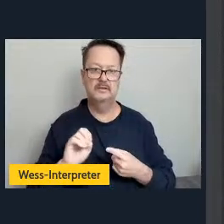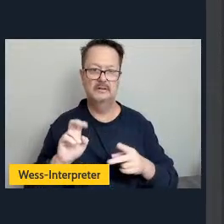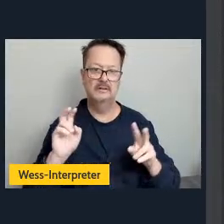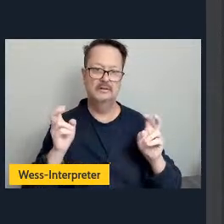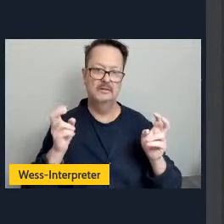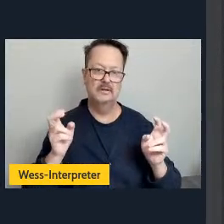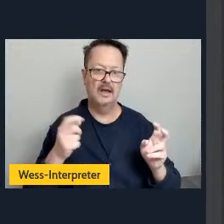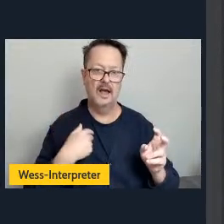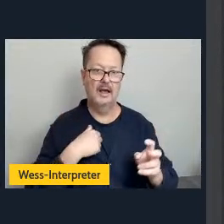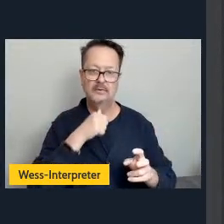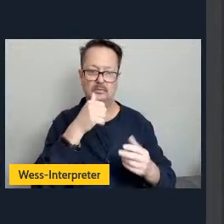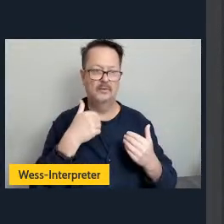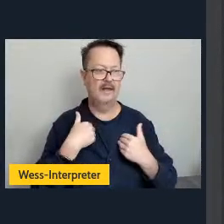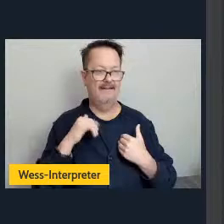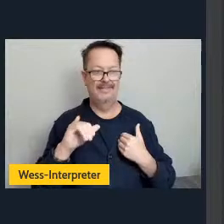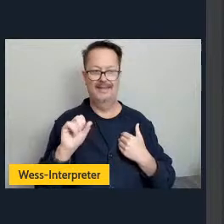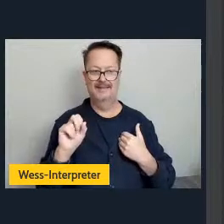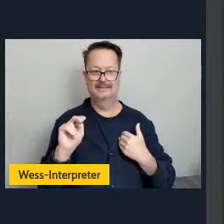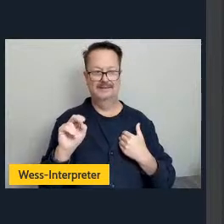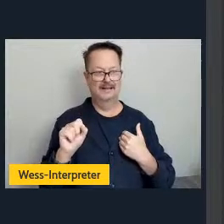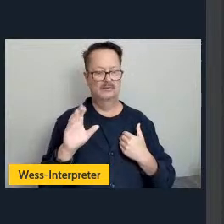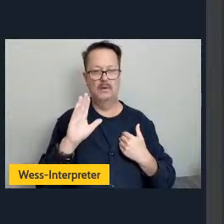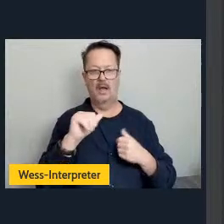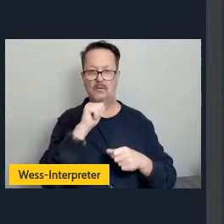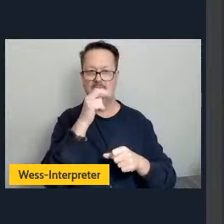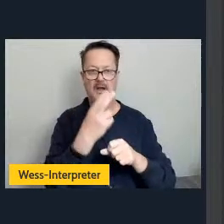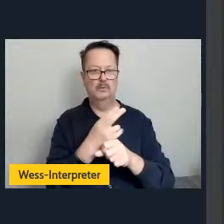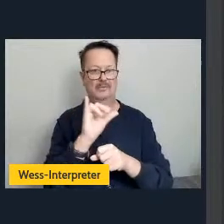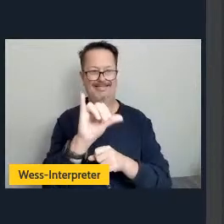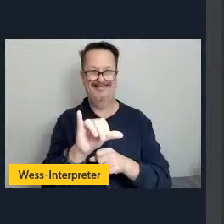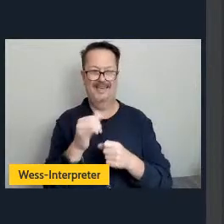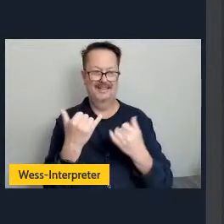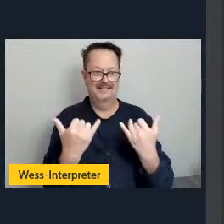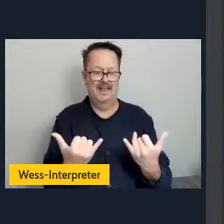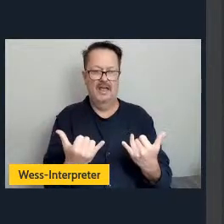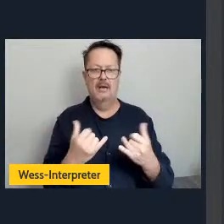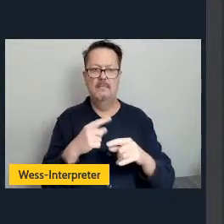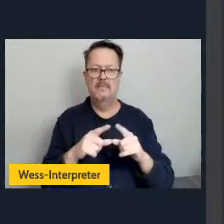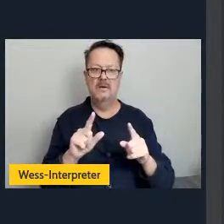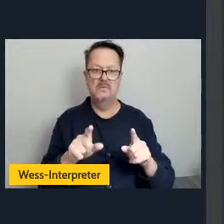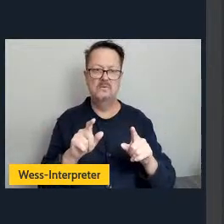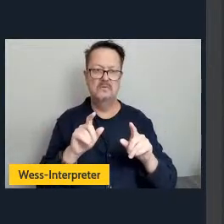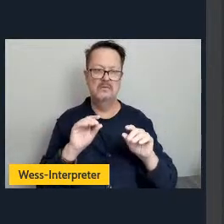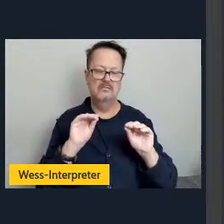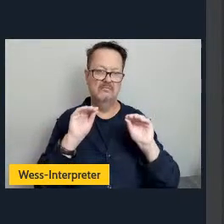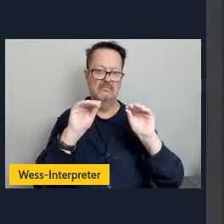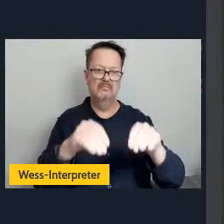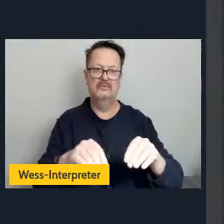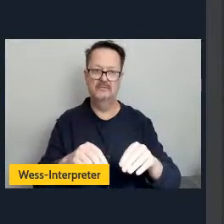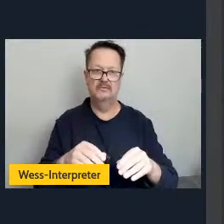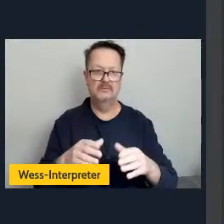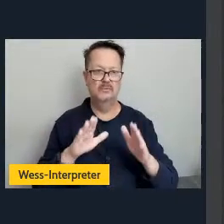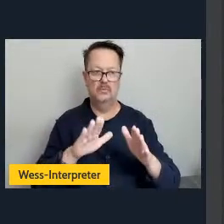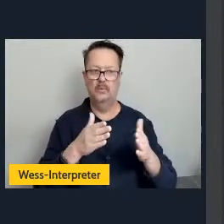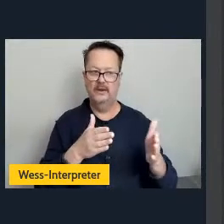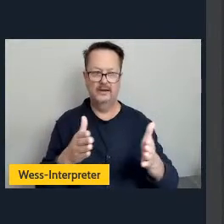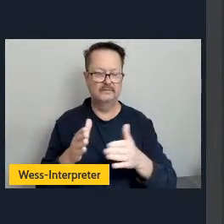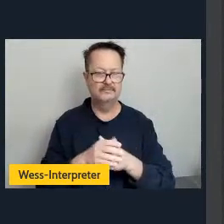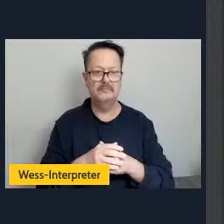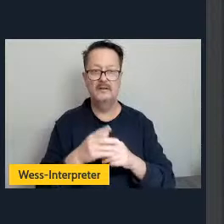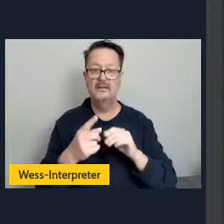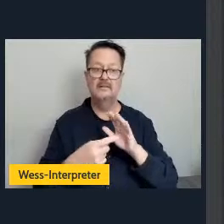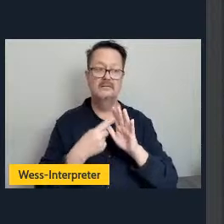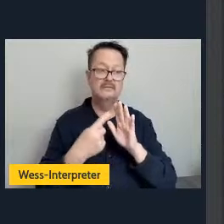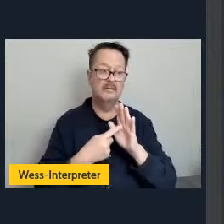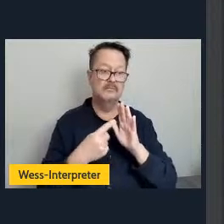don't have that SNS, so I will not use that as of now, but you can do it your way. Sometimes there